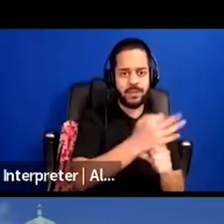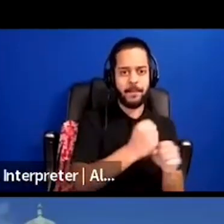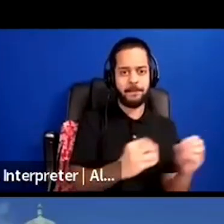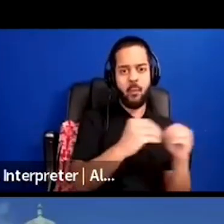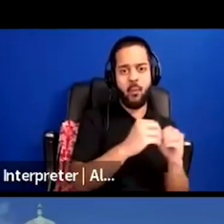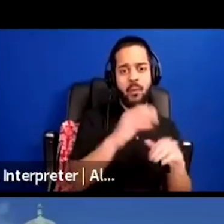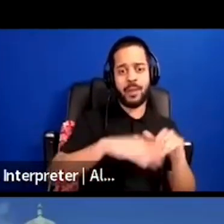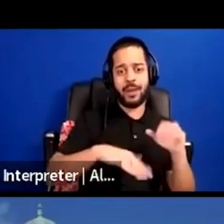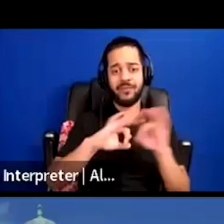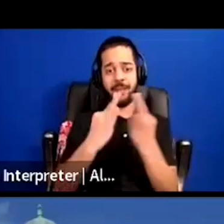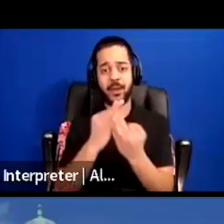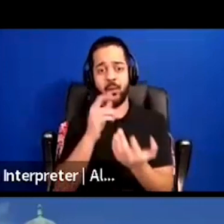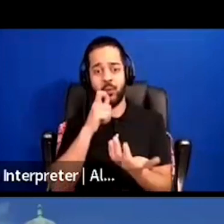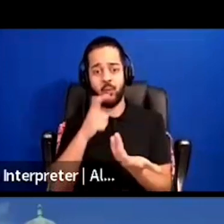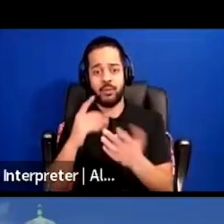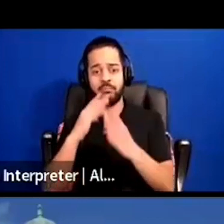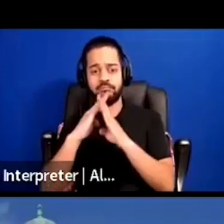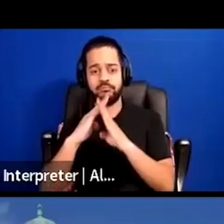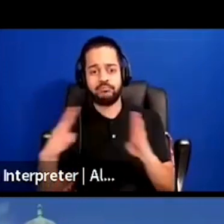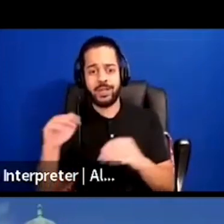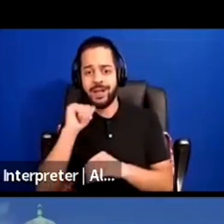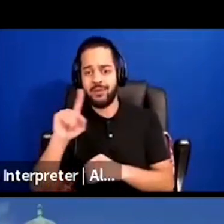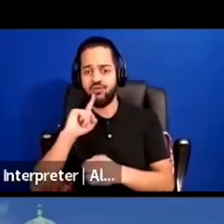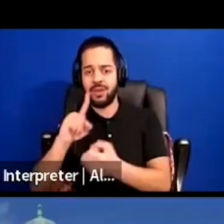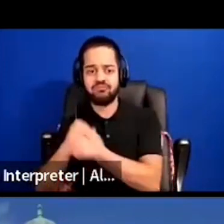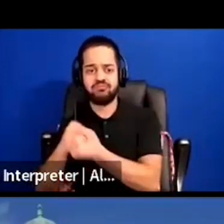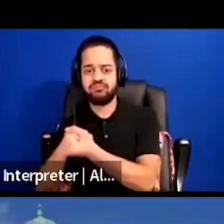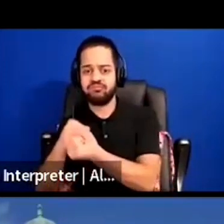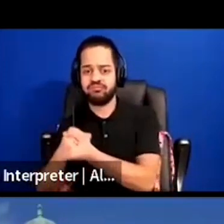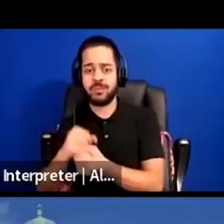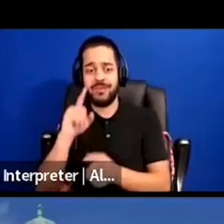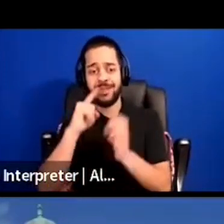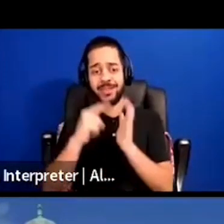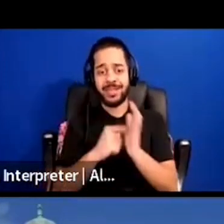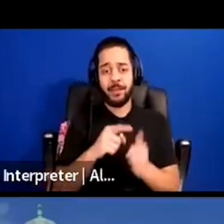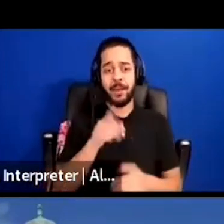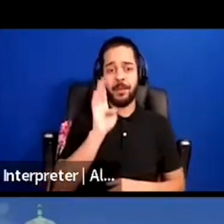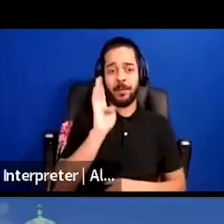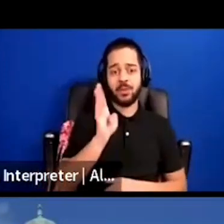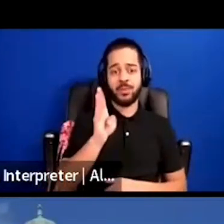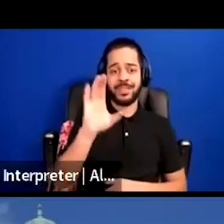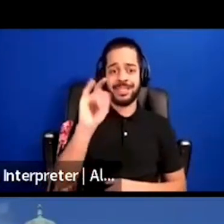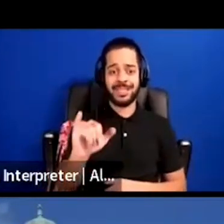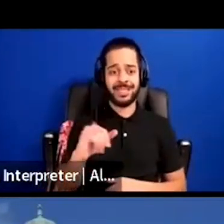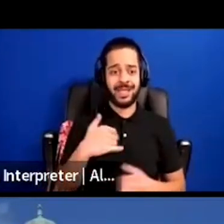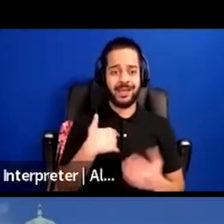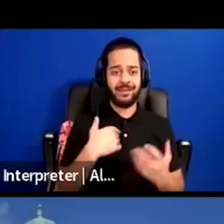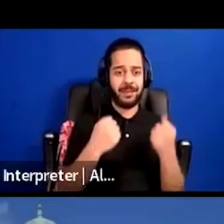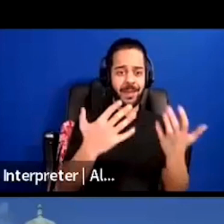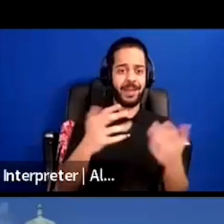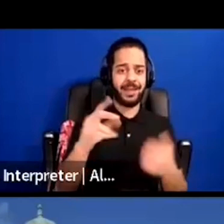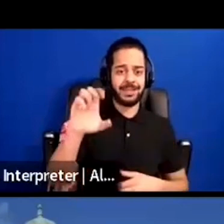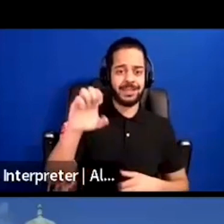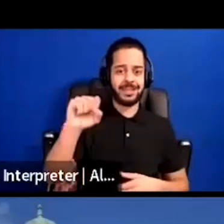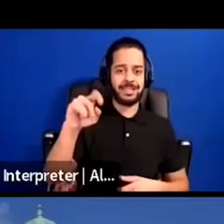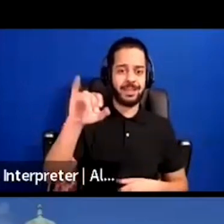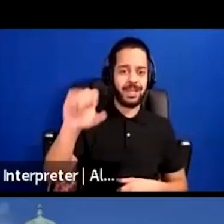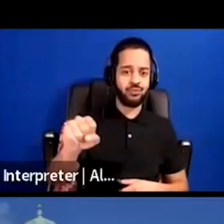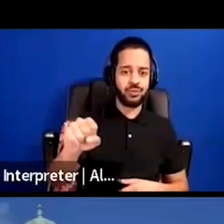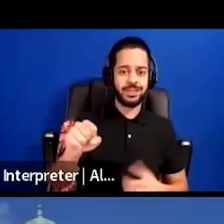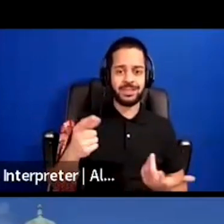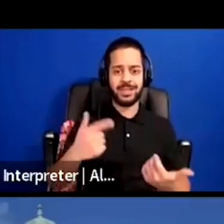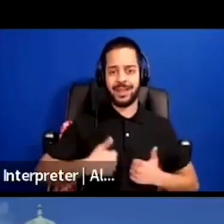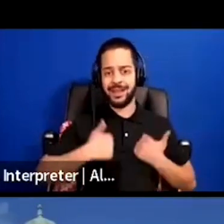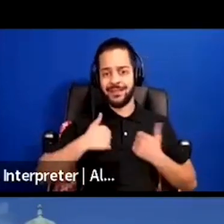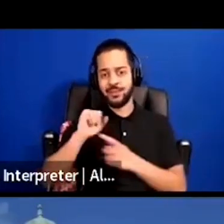And in a place like Baltimore City that is already, having so many disparities Mhm. in so many life